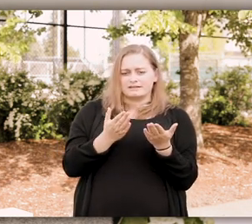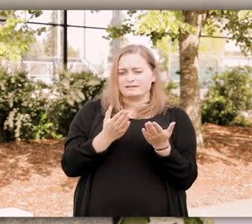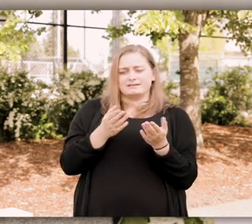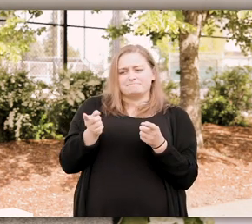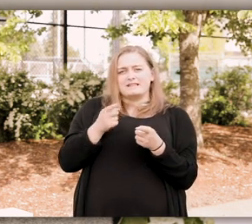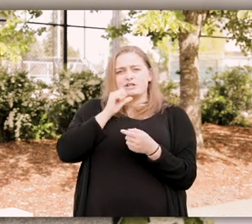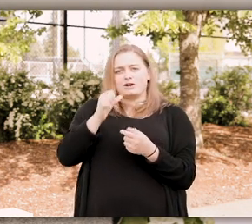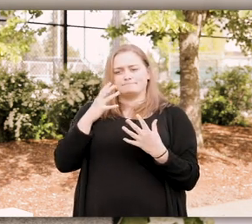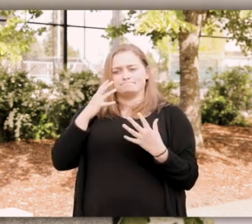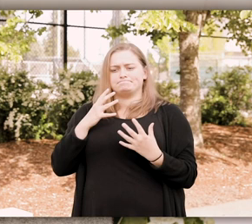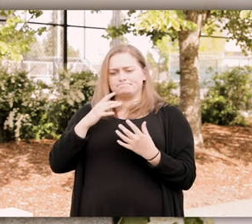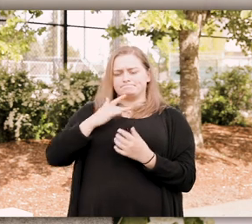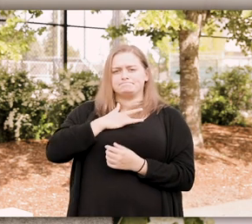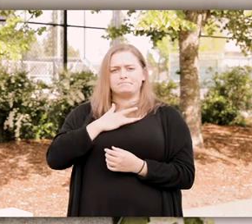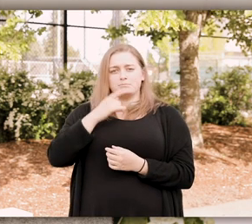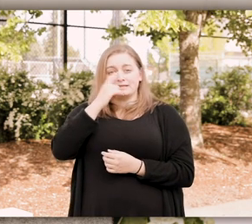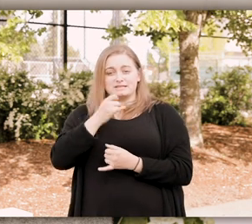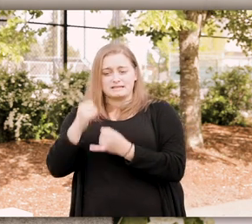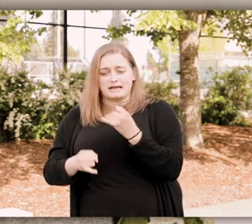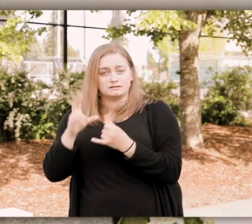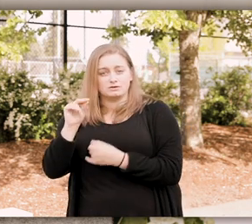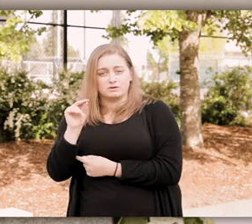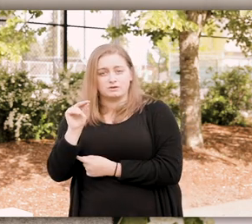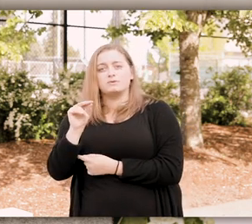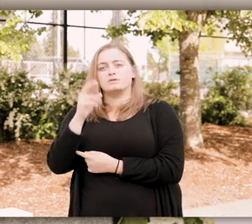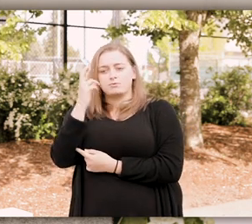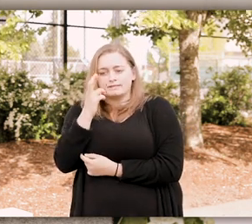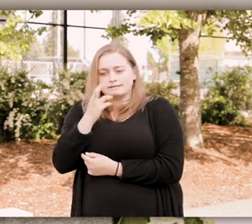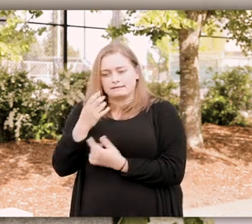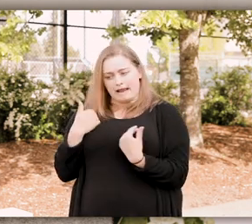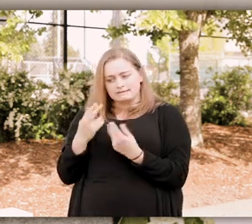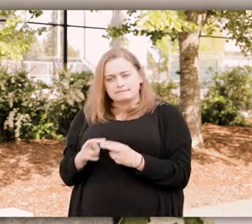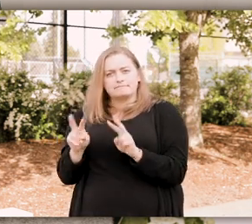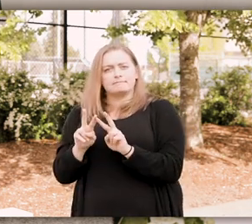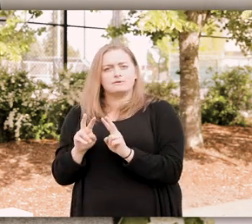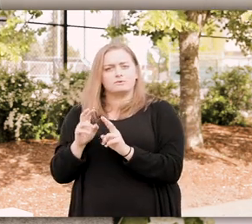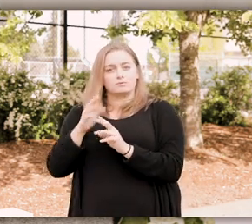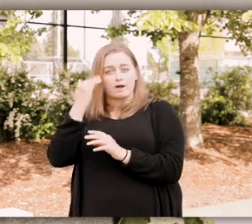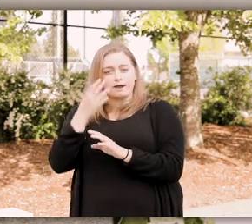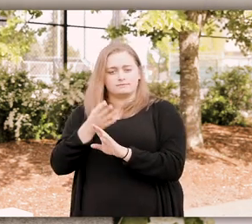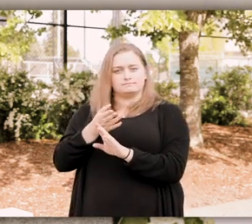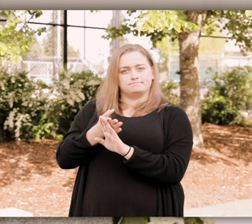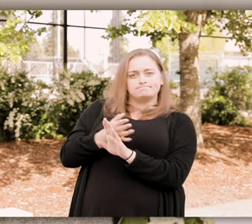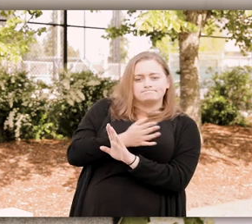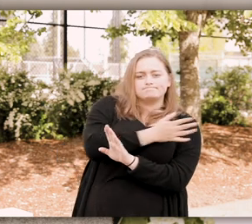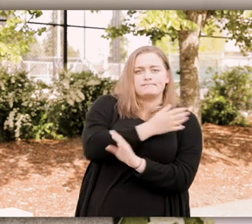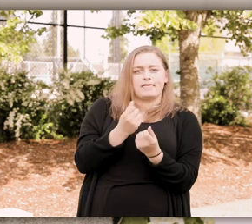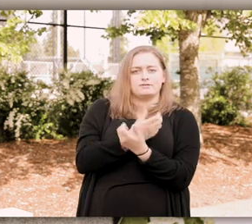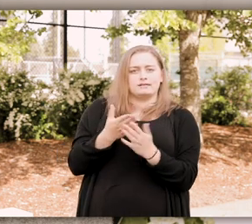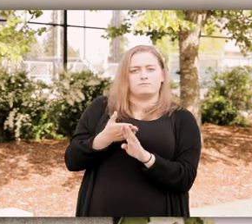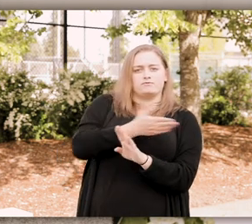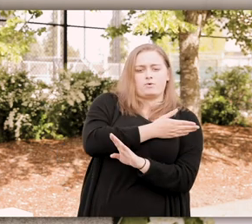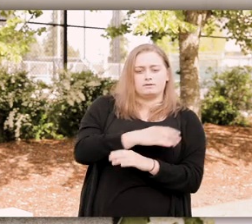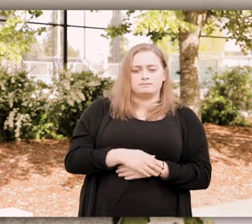devastating because it's the last. It's poignant because of everything that came before it. All the insignificant moments we may have